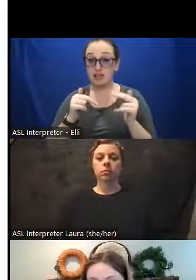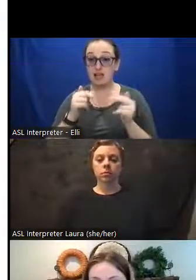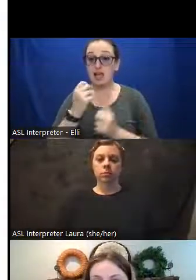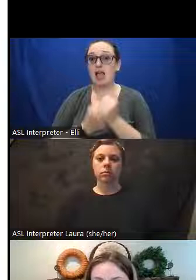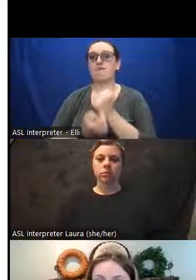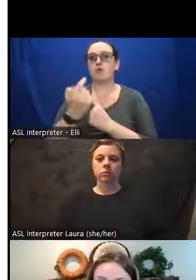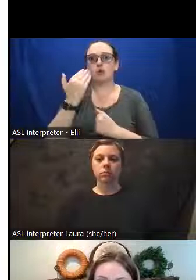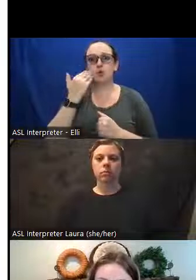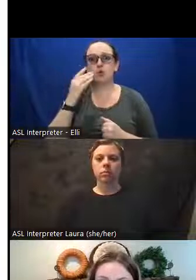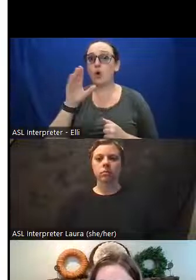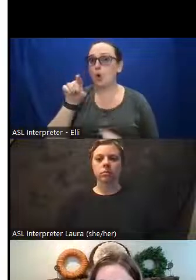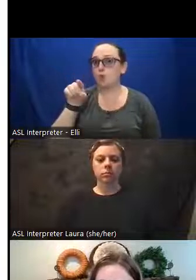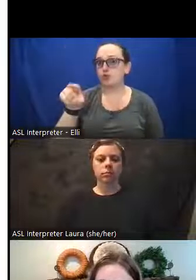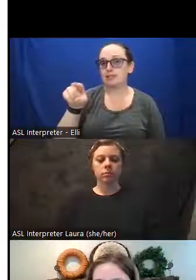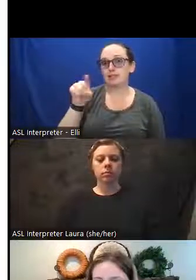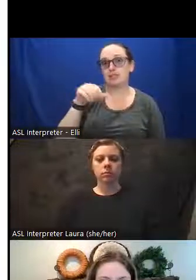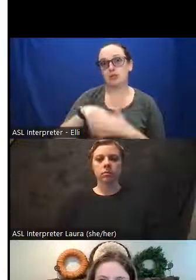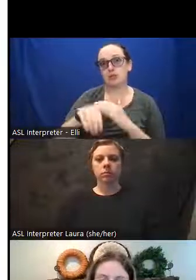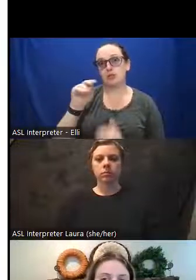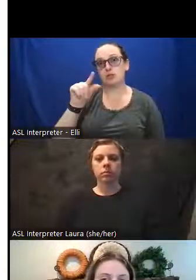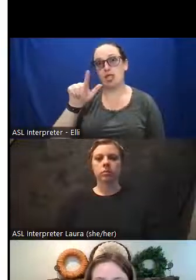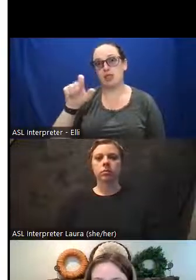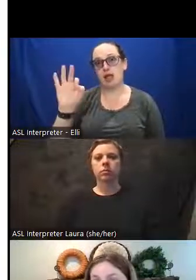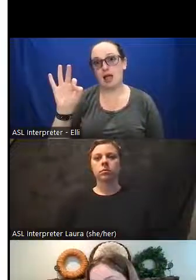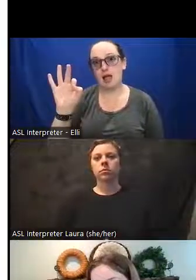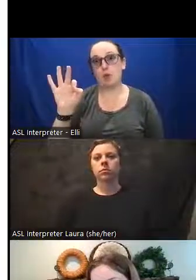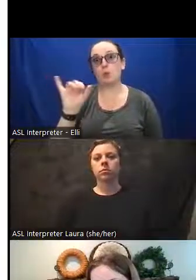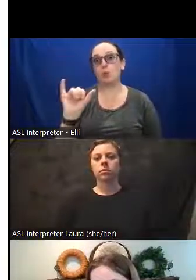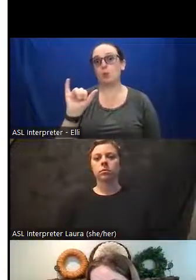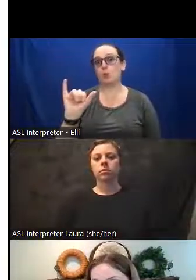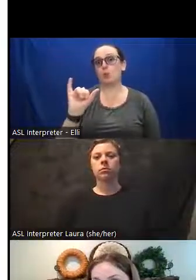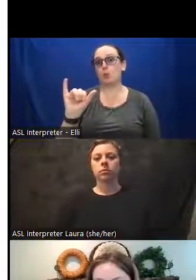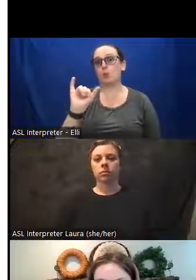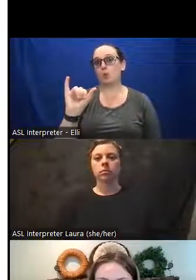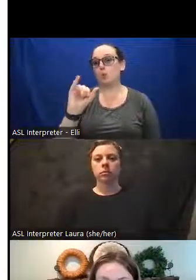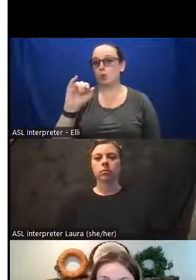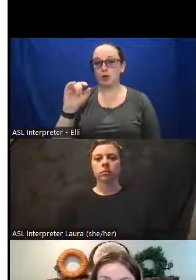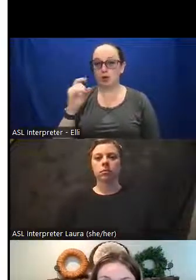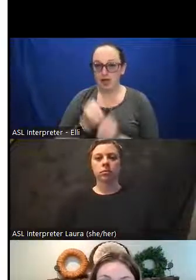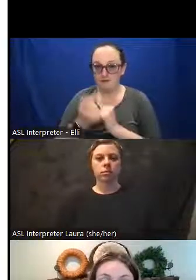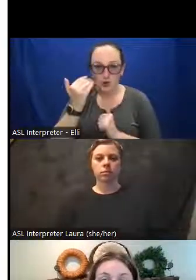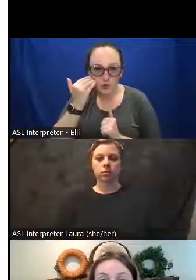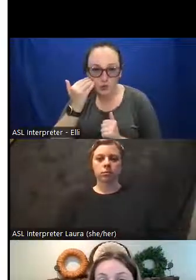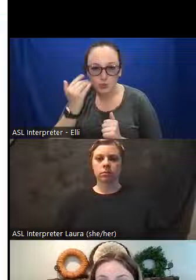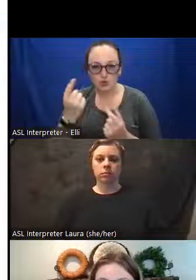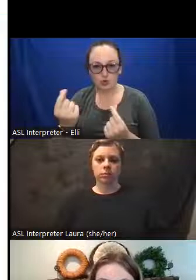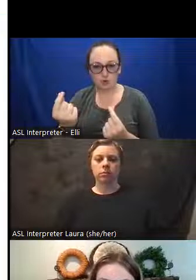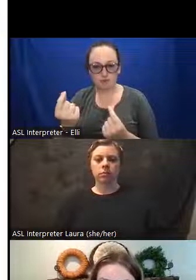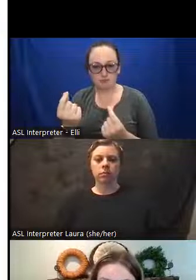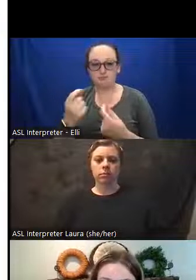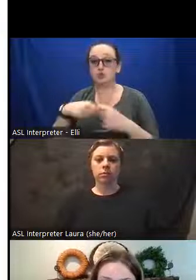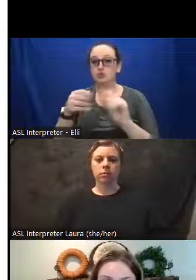everyone knew that you were coming into the Title IX office. There wasn't another service provided in the physical space. So for a lot